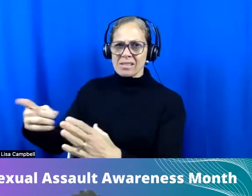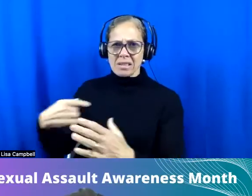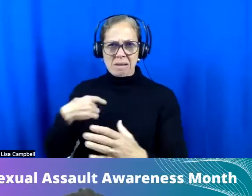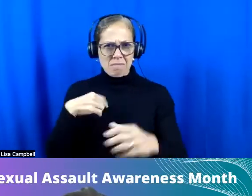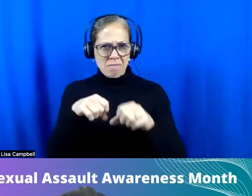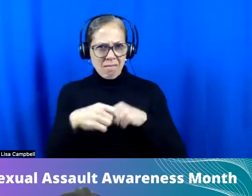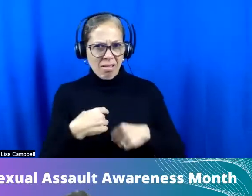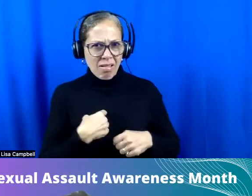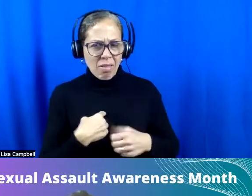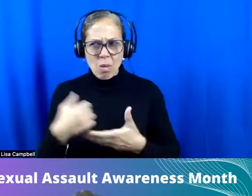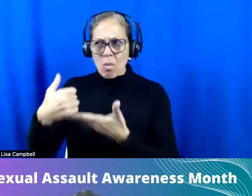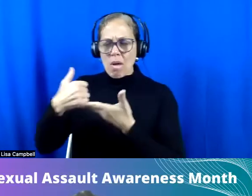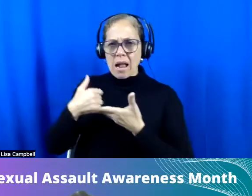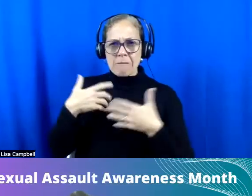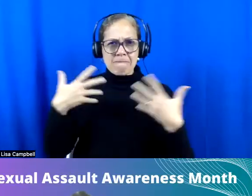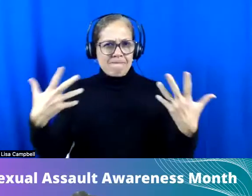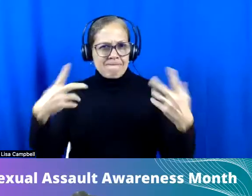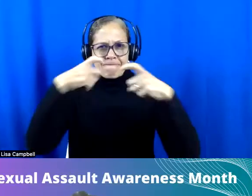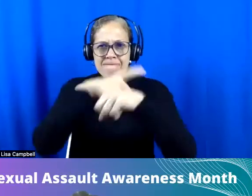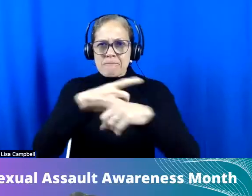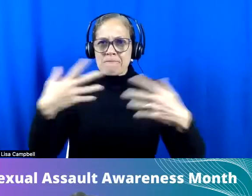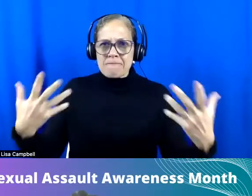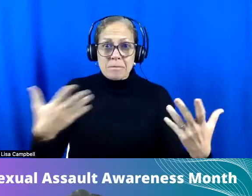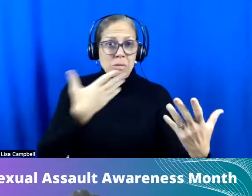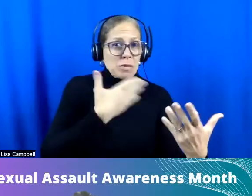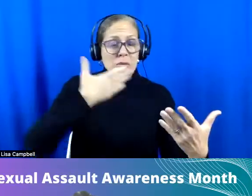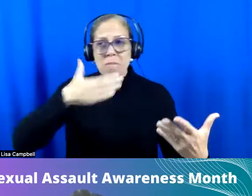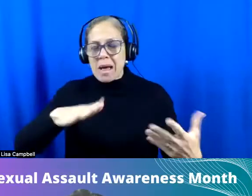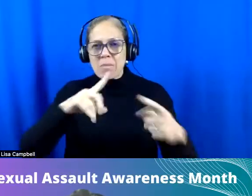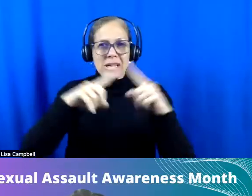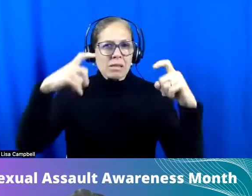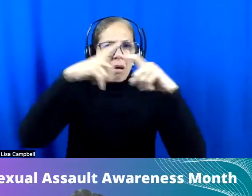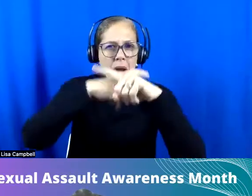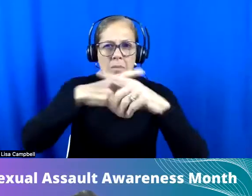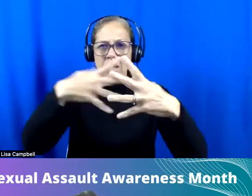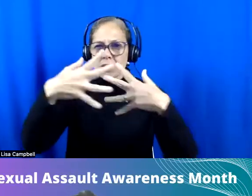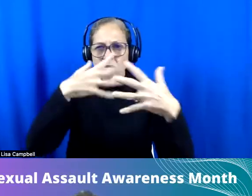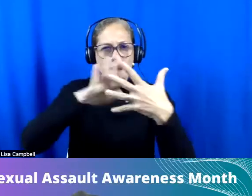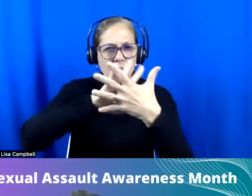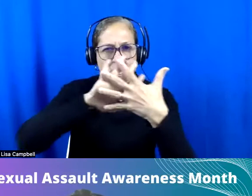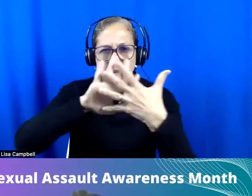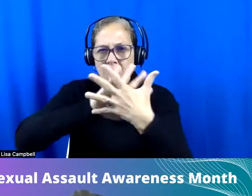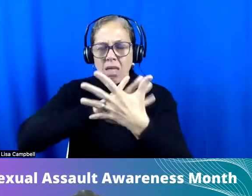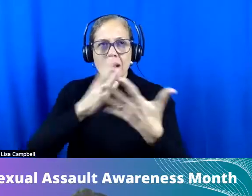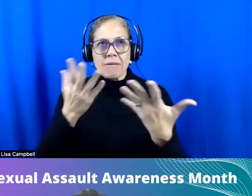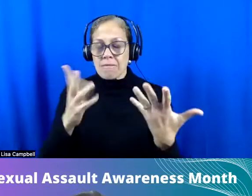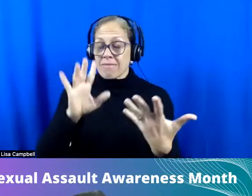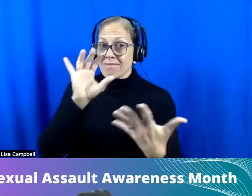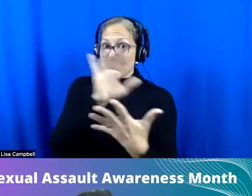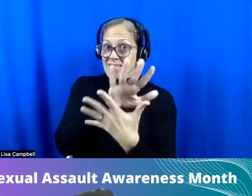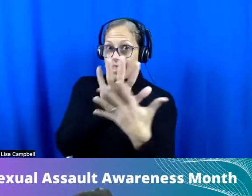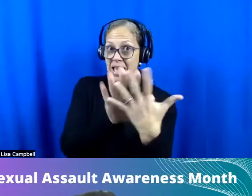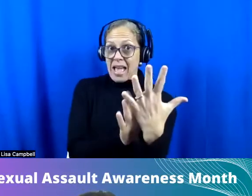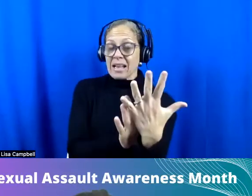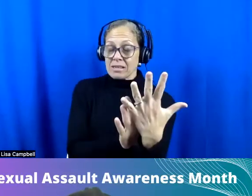that wants binaries, good, bad. And it's really the complexities and the shades of gray. So that for me are the